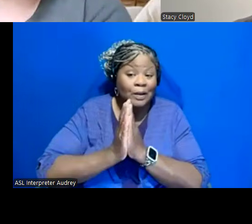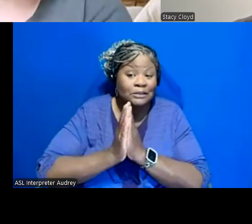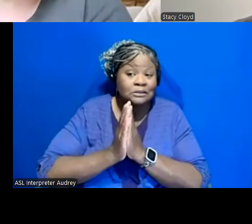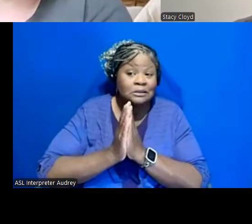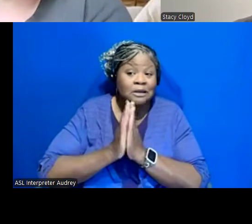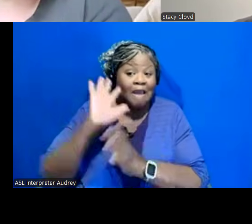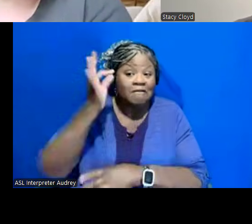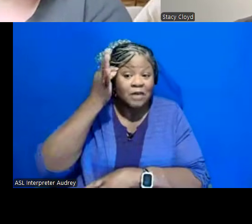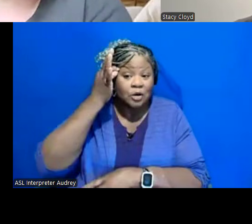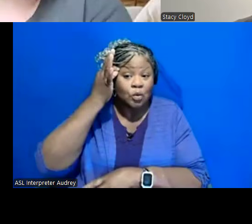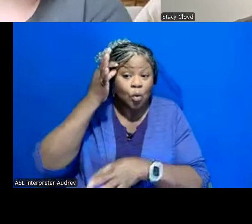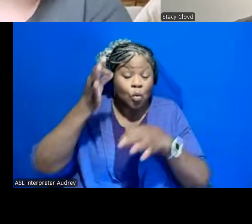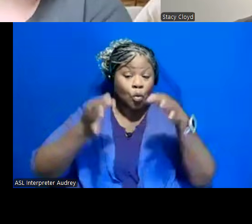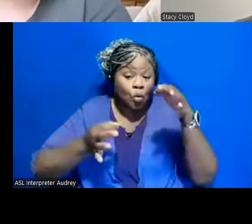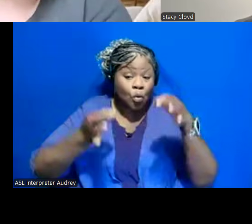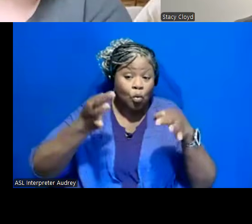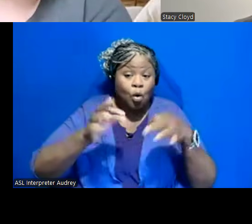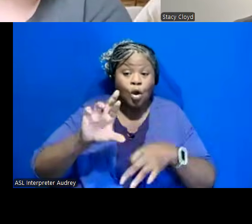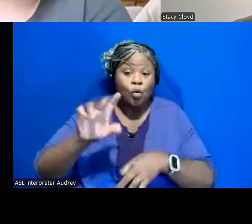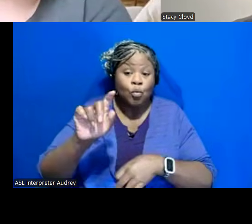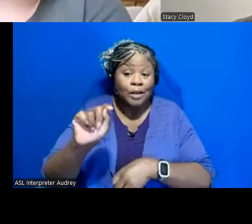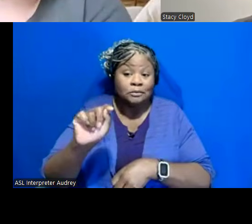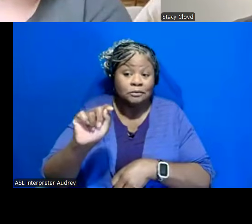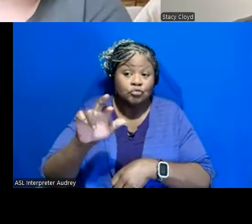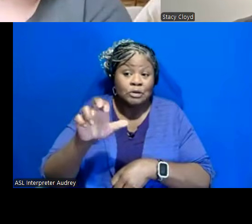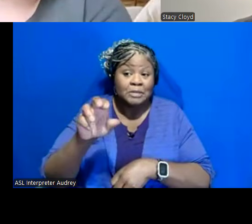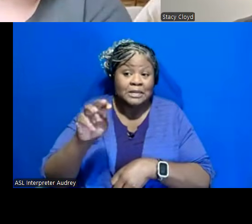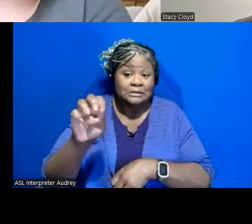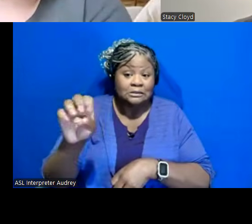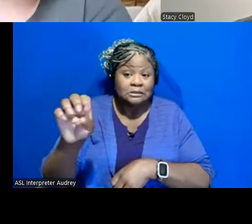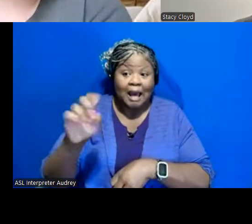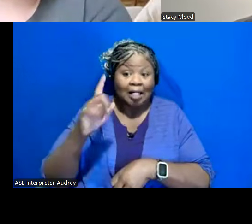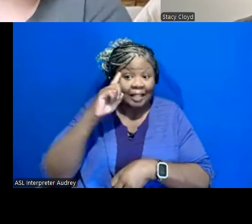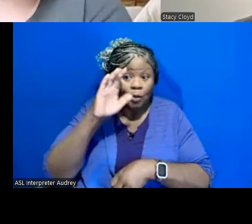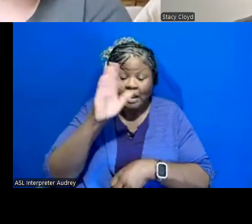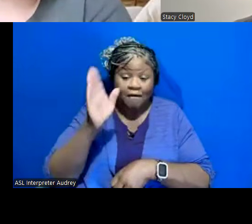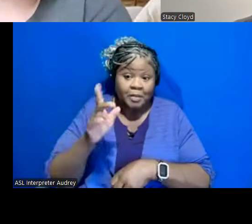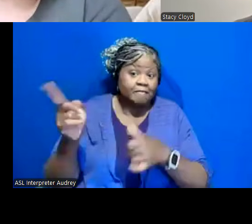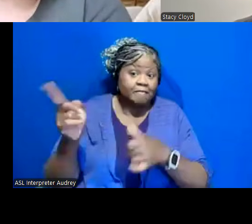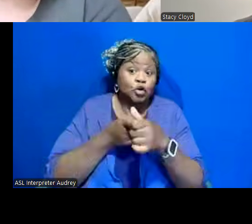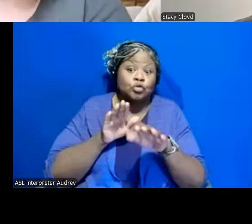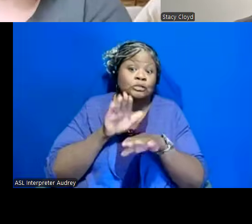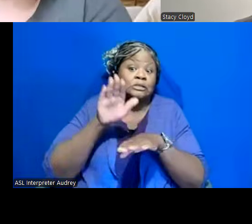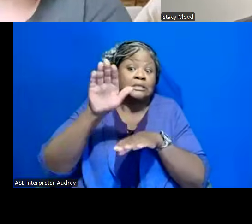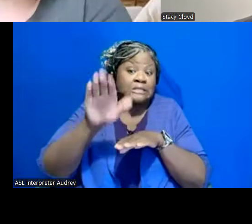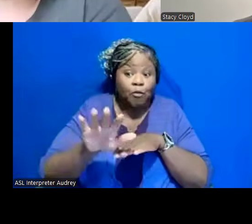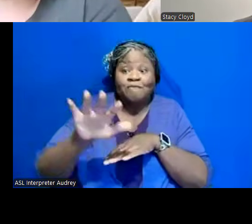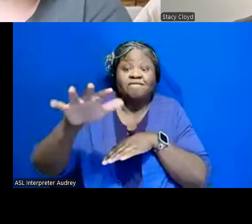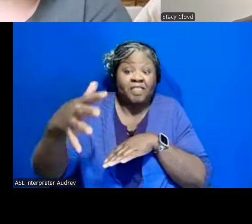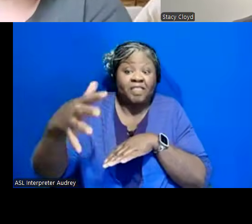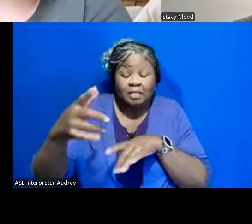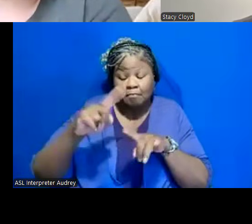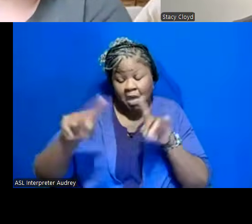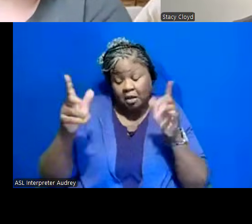federal court can be an option. Um, I don't think that's ever going to be anyone's first step or probably even fifth step,